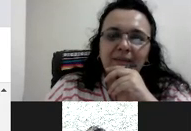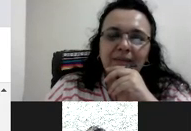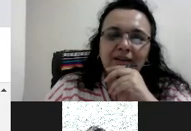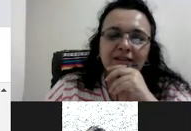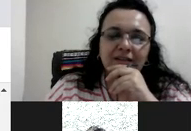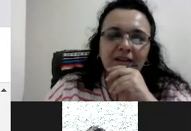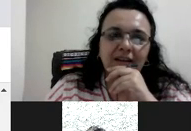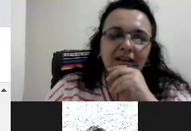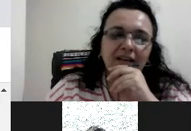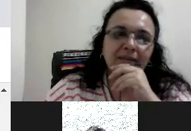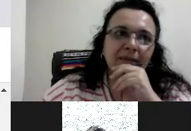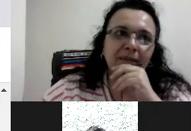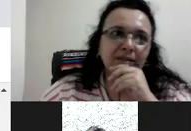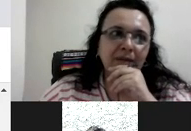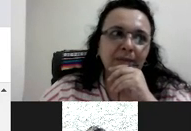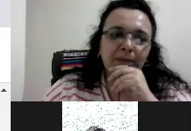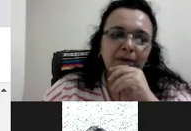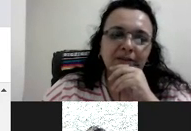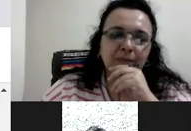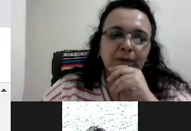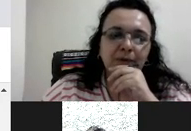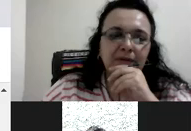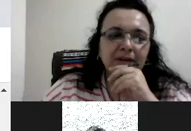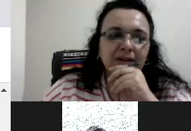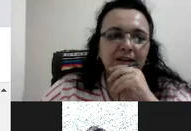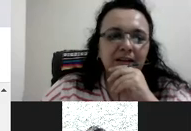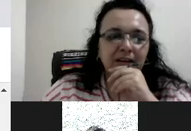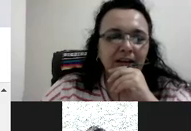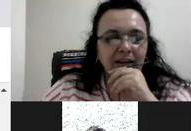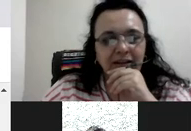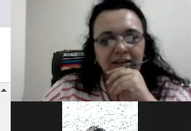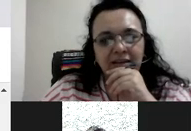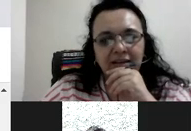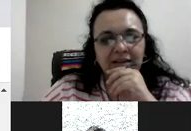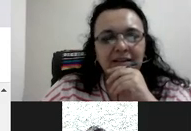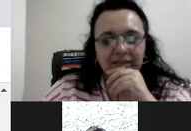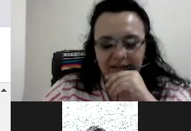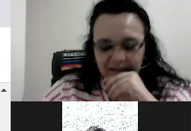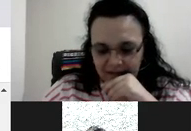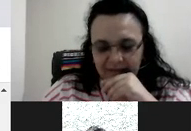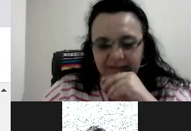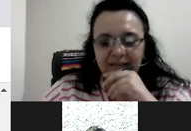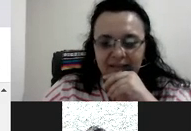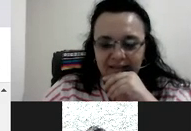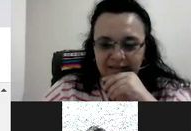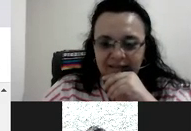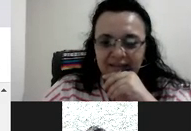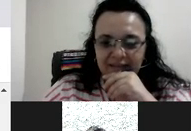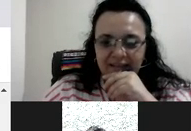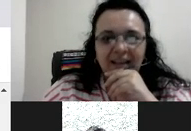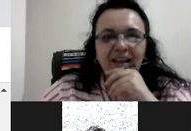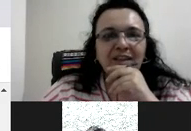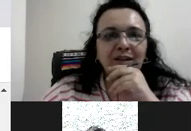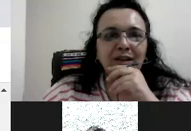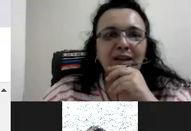Uh-huh, because the people is poor. And but the salesman in that case